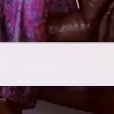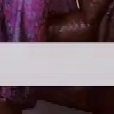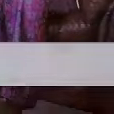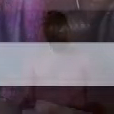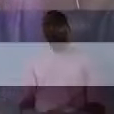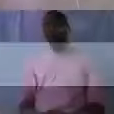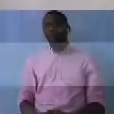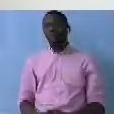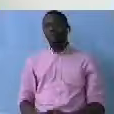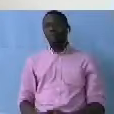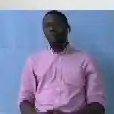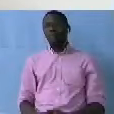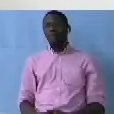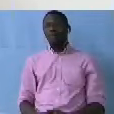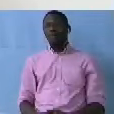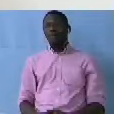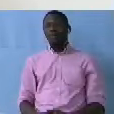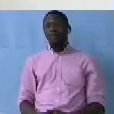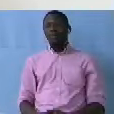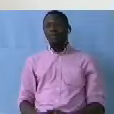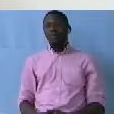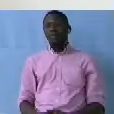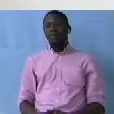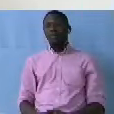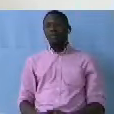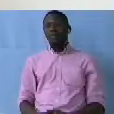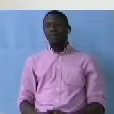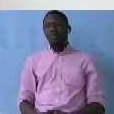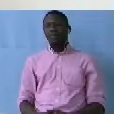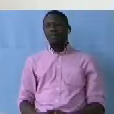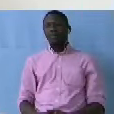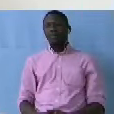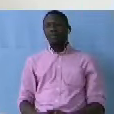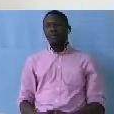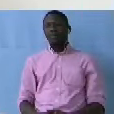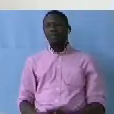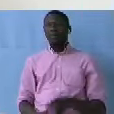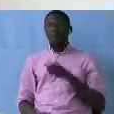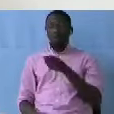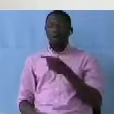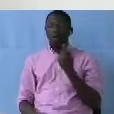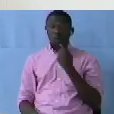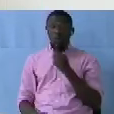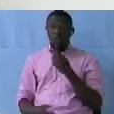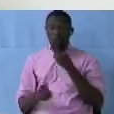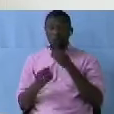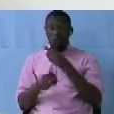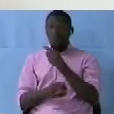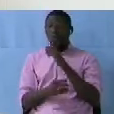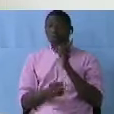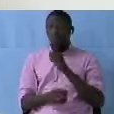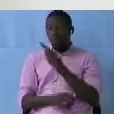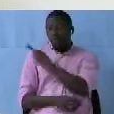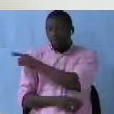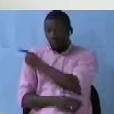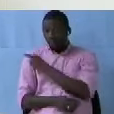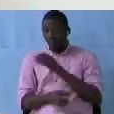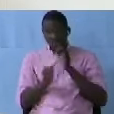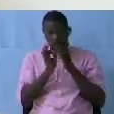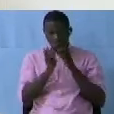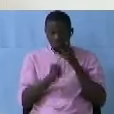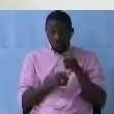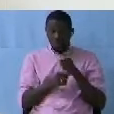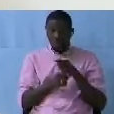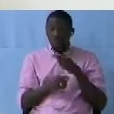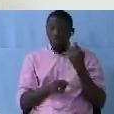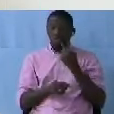that your son can... Information can only be divulged in certain circumstances. Xibar yoy dafa am rek